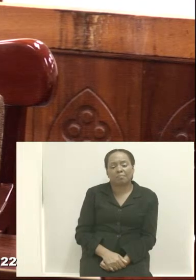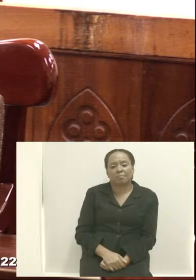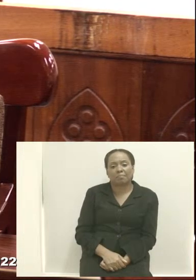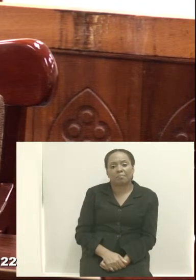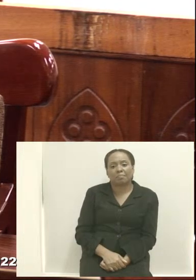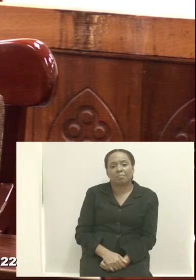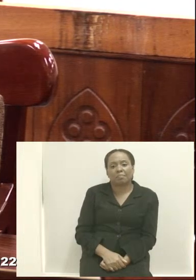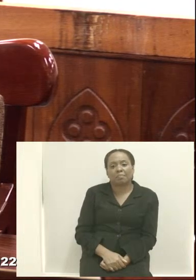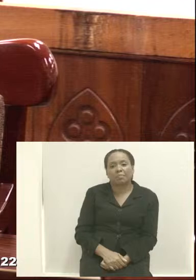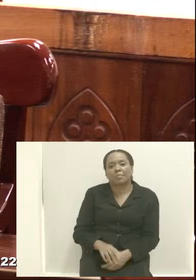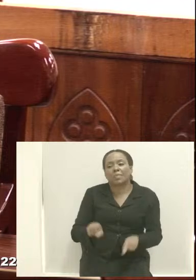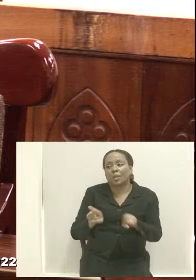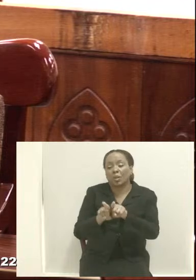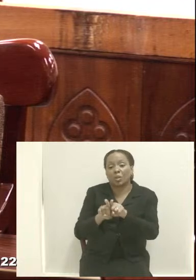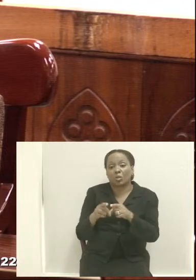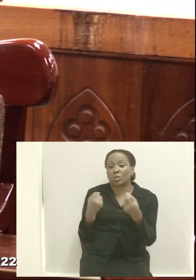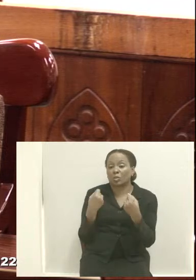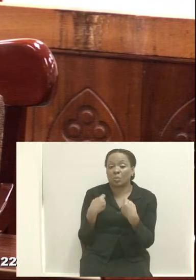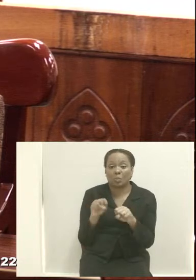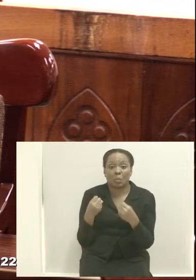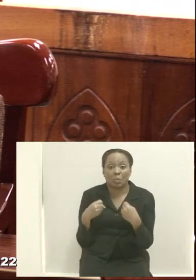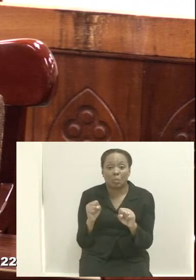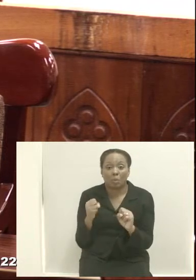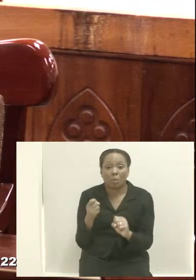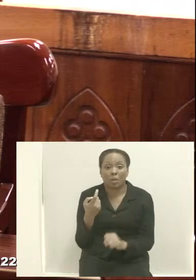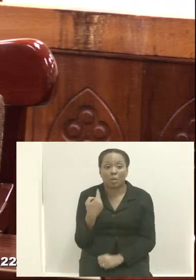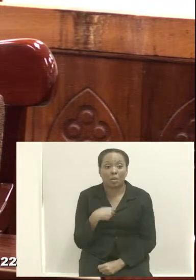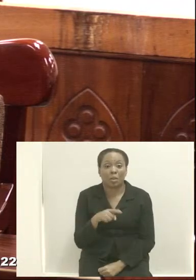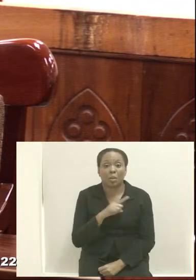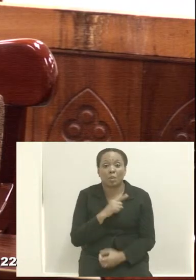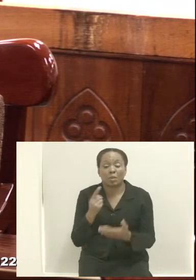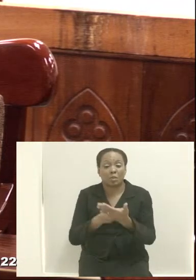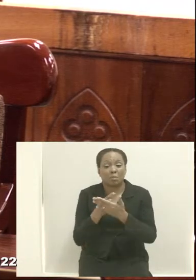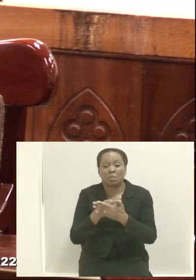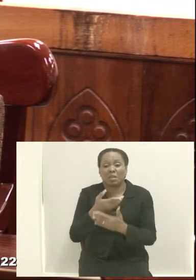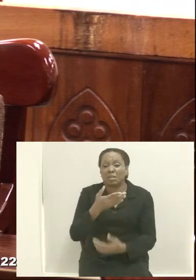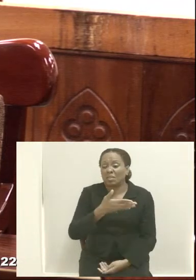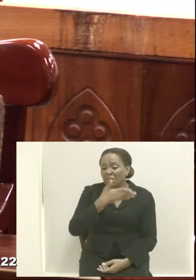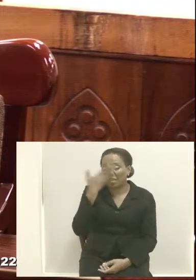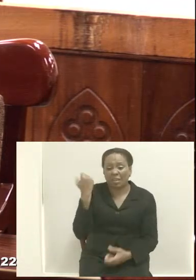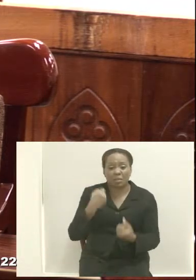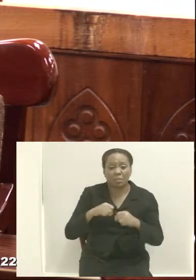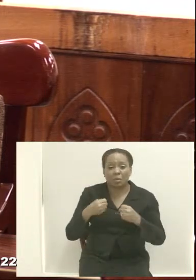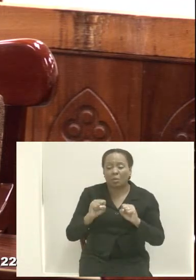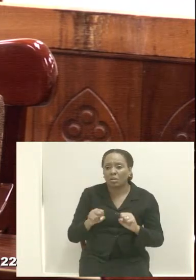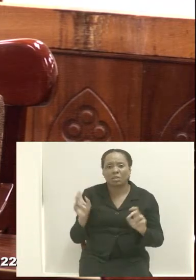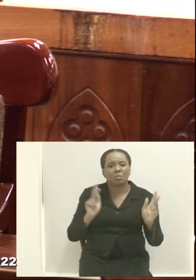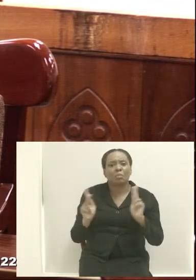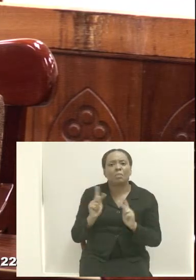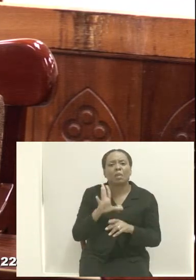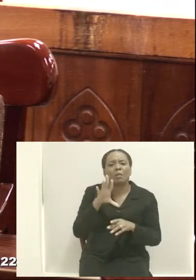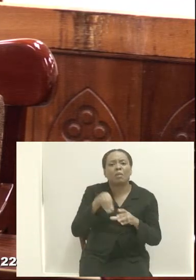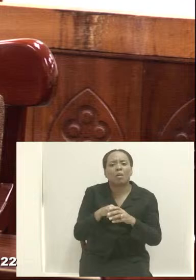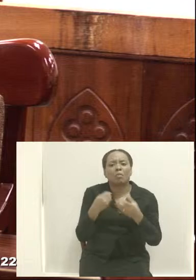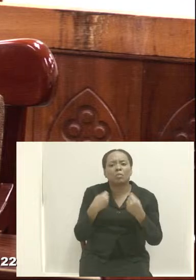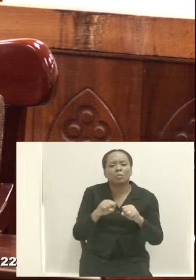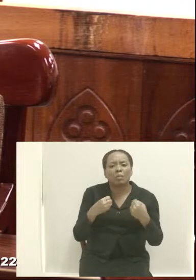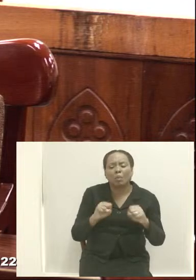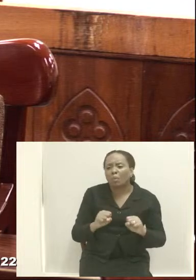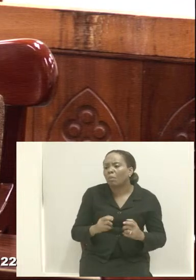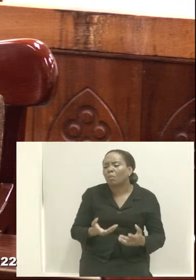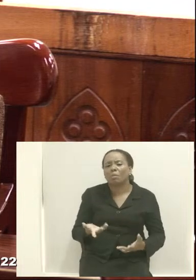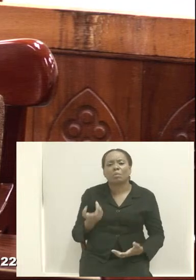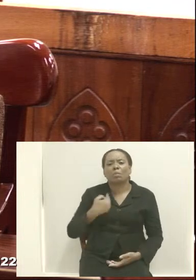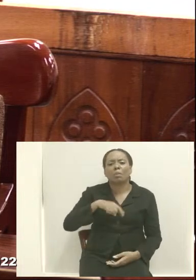We have taken our sportsmen for granted. We are not aware, we live in a world in which we are not aware that our cricketers